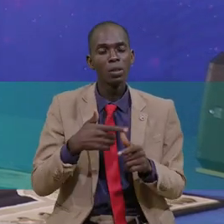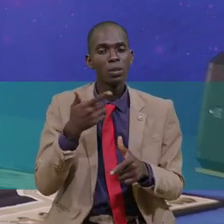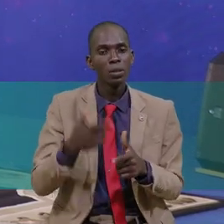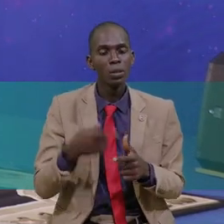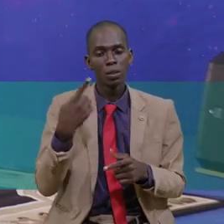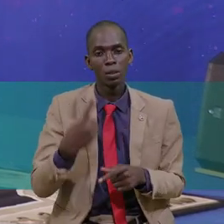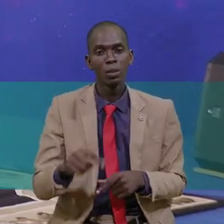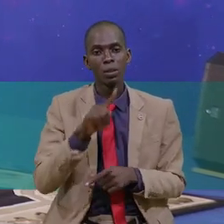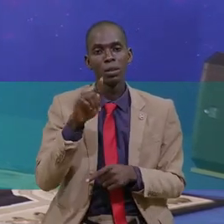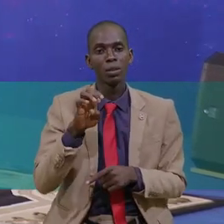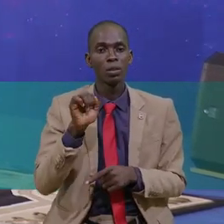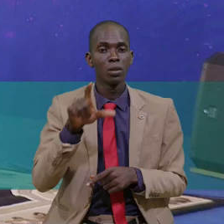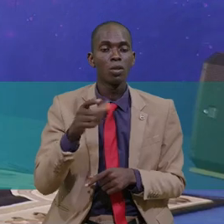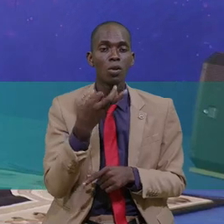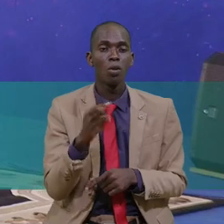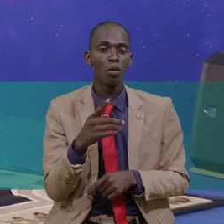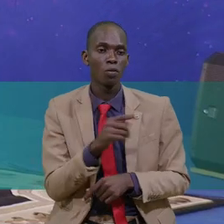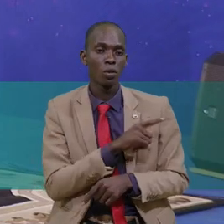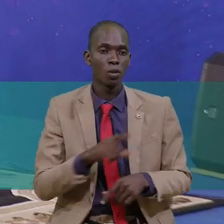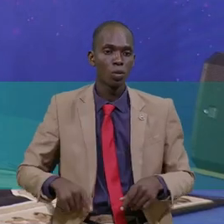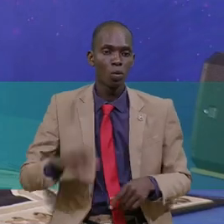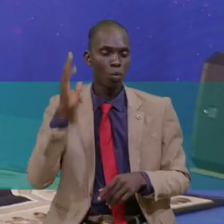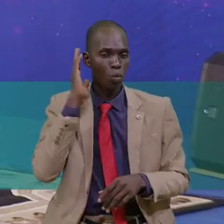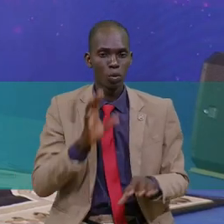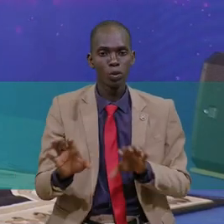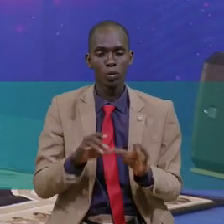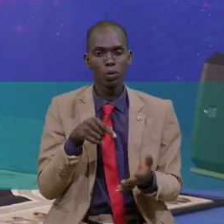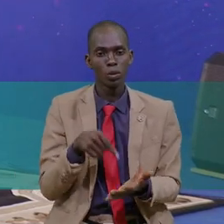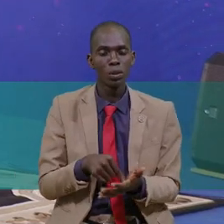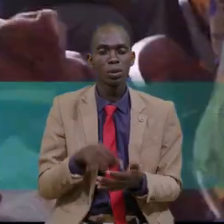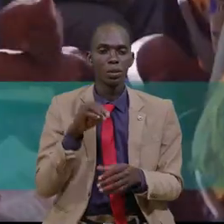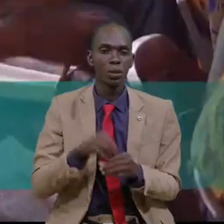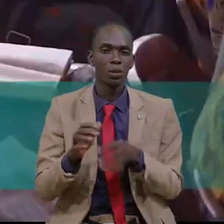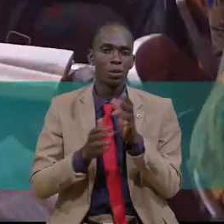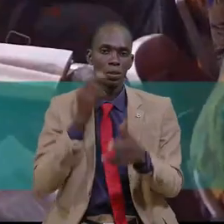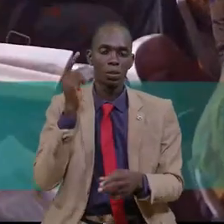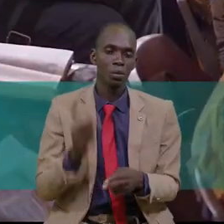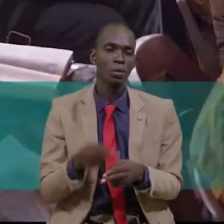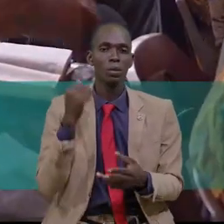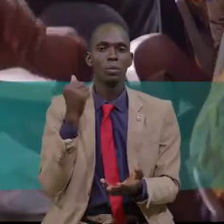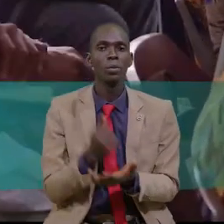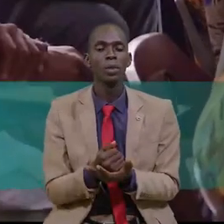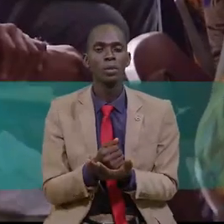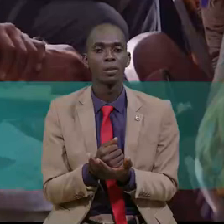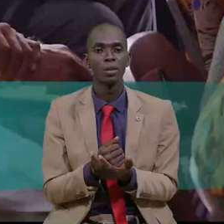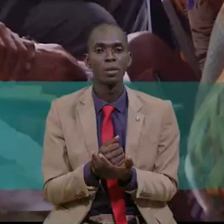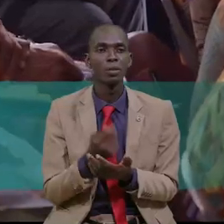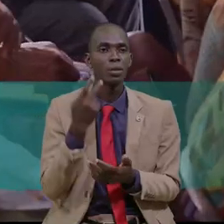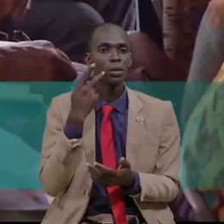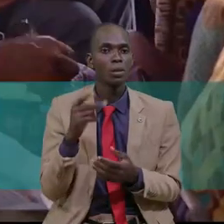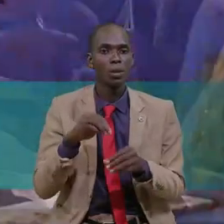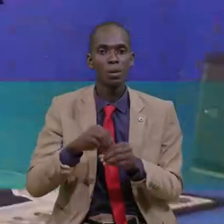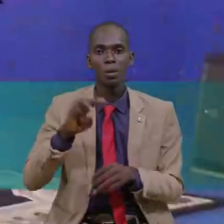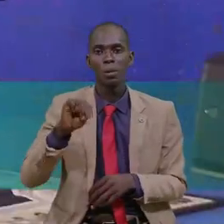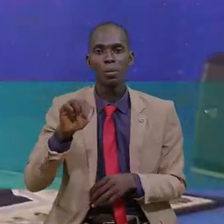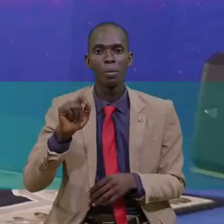the Lord will perform it in Jesus' name. We're looking at Matthew chapter